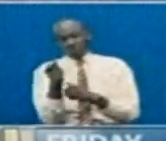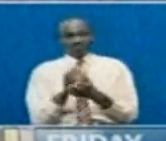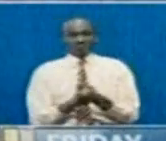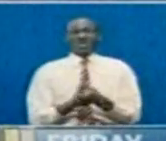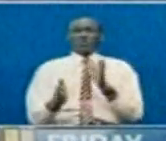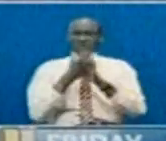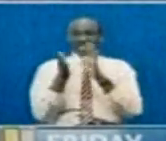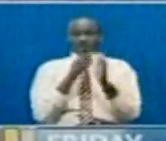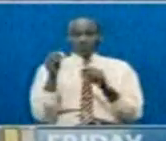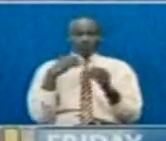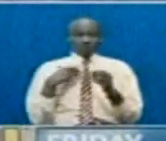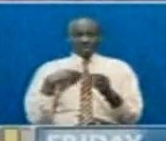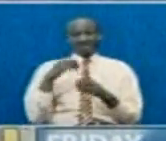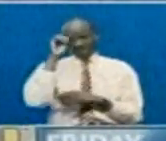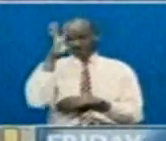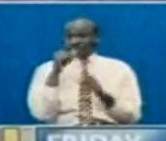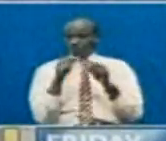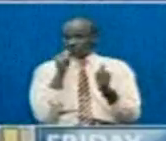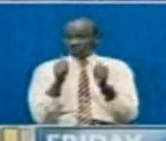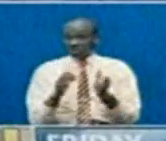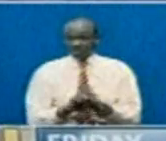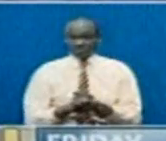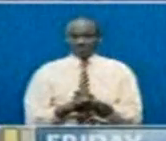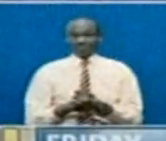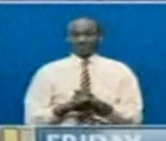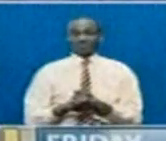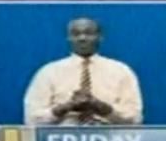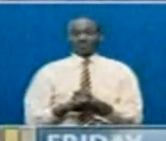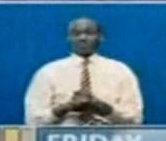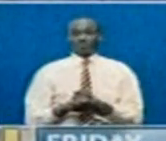quickly, let's move on to your surprise word, Willis.